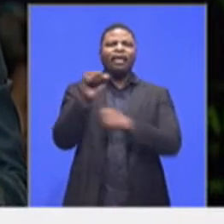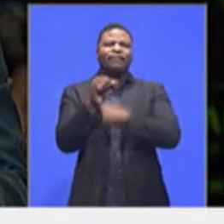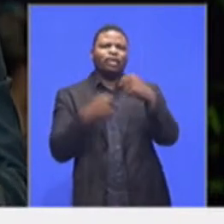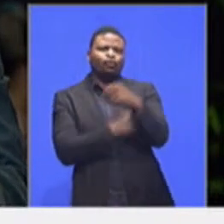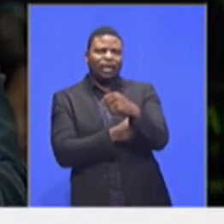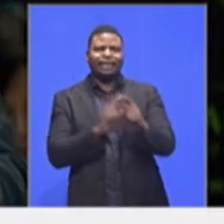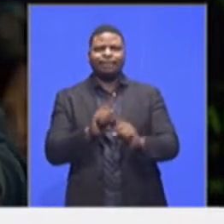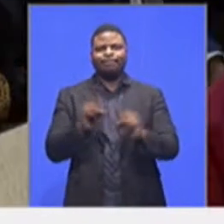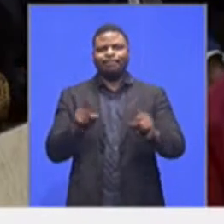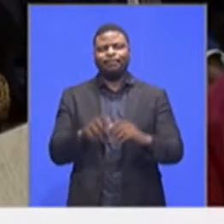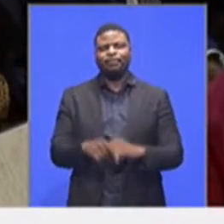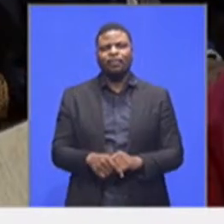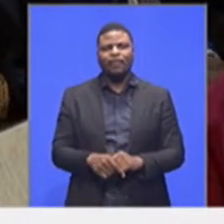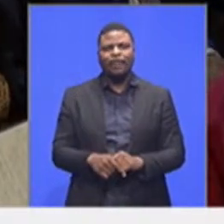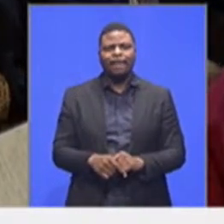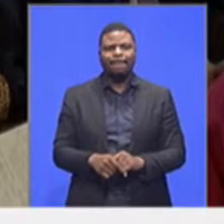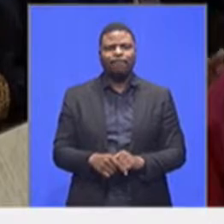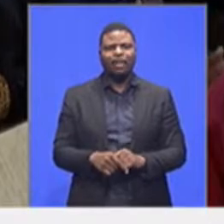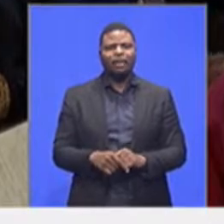A primary fiscal